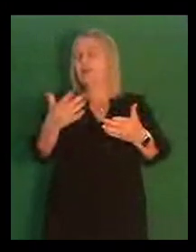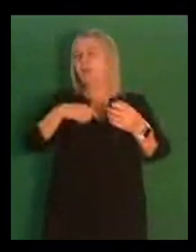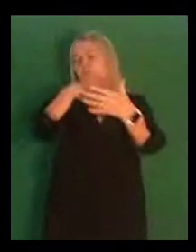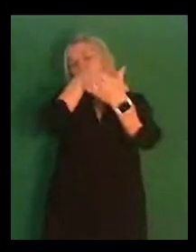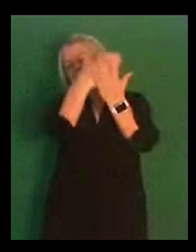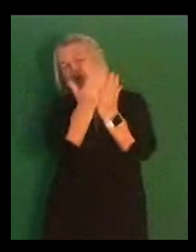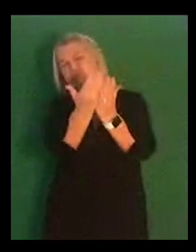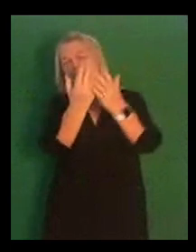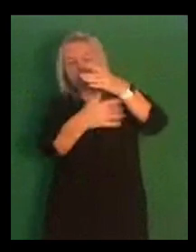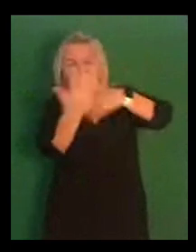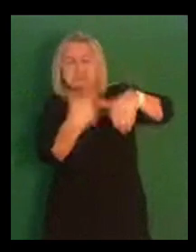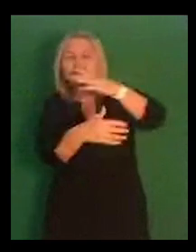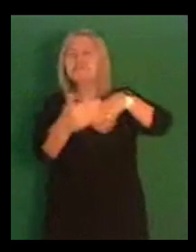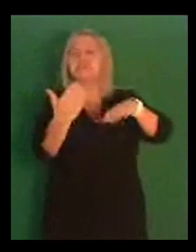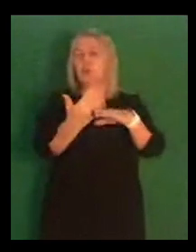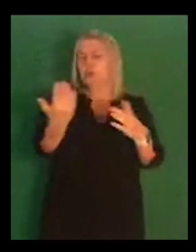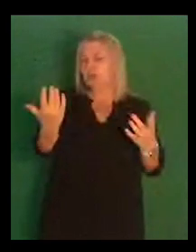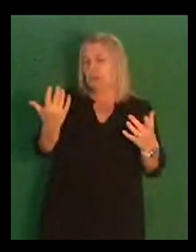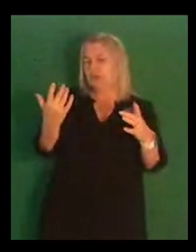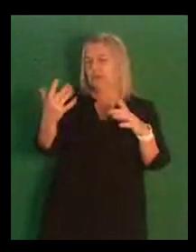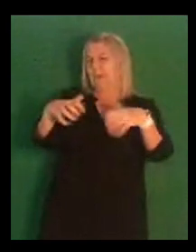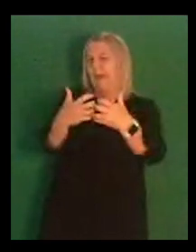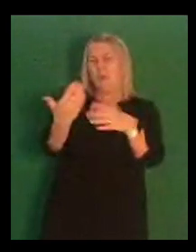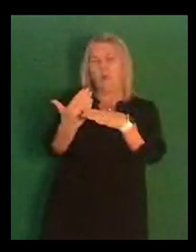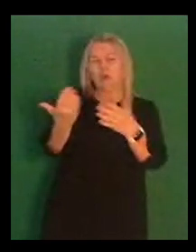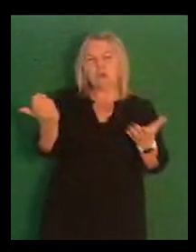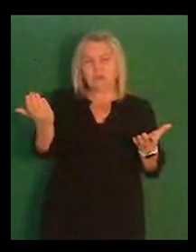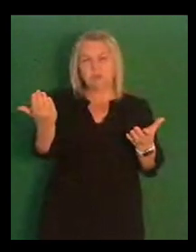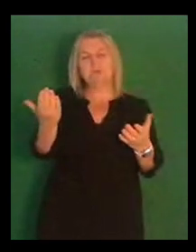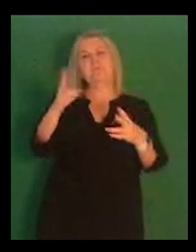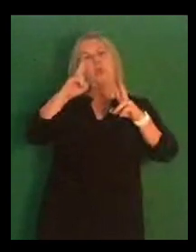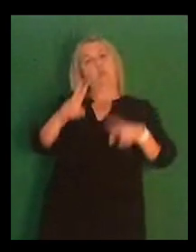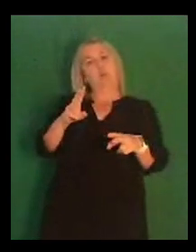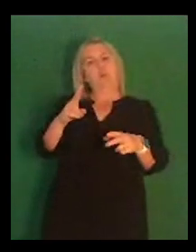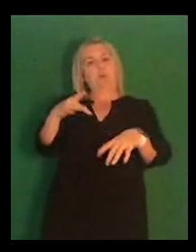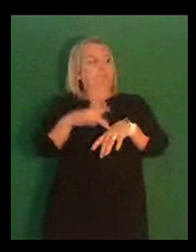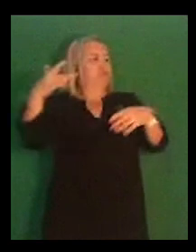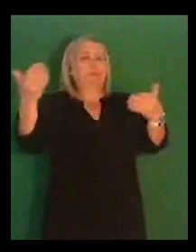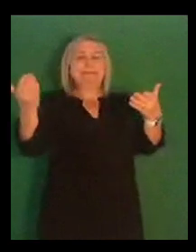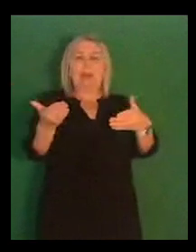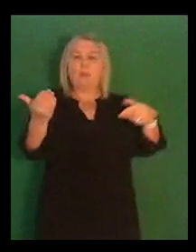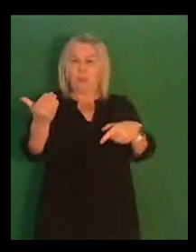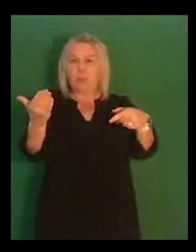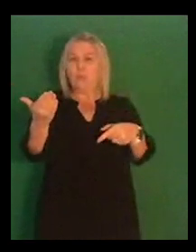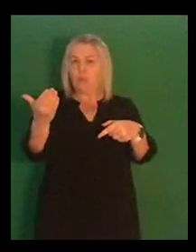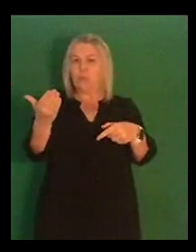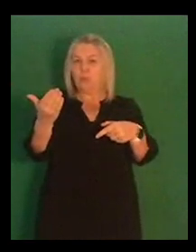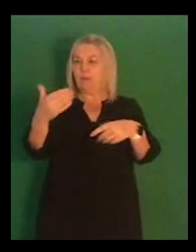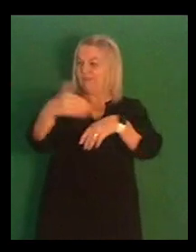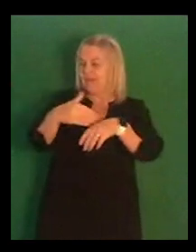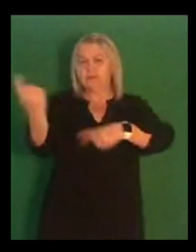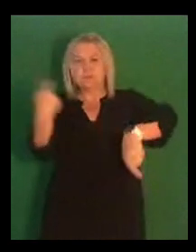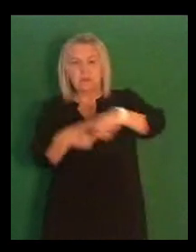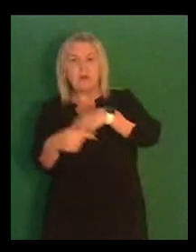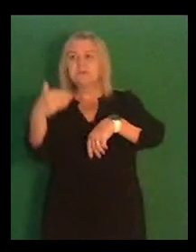is to look at, to reflect on the moment that we're in and look at how that is affecting the actual work that